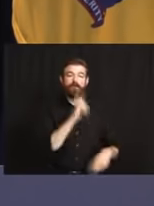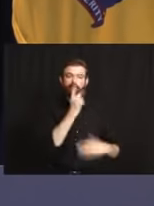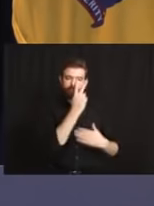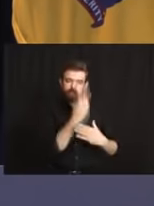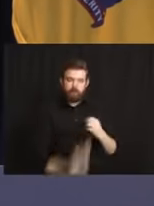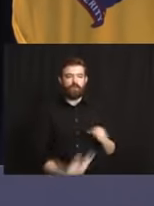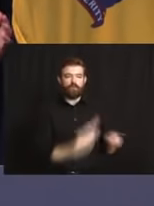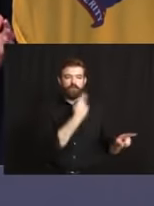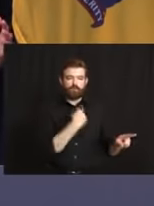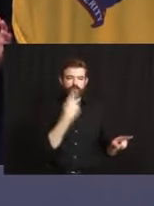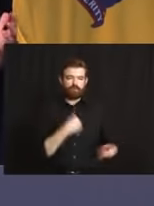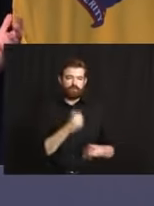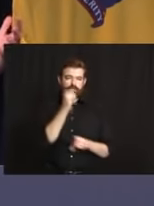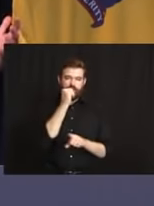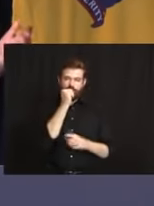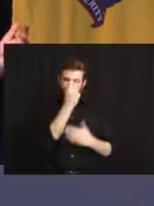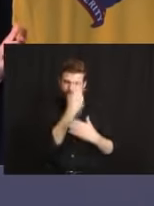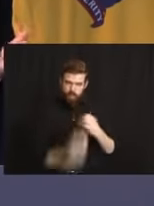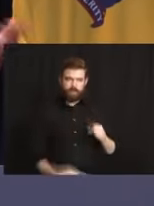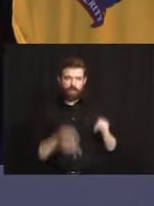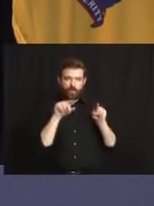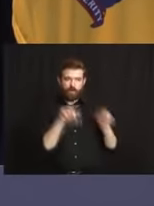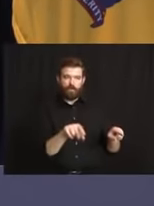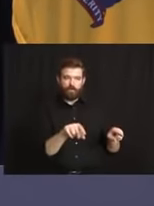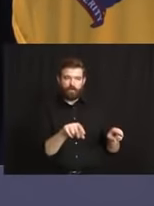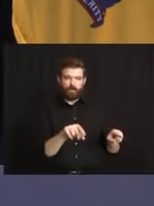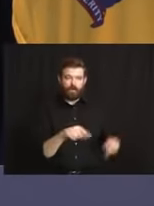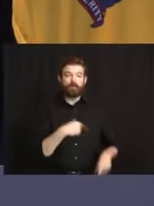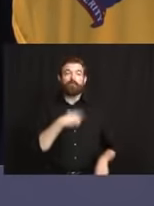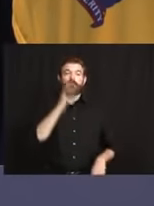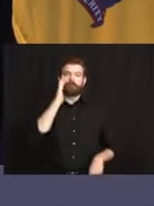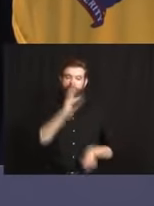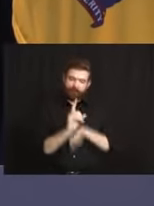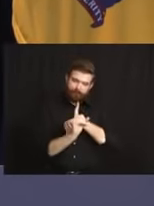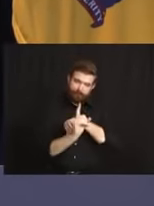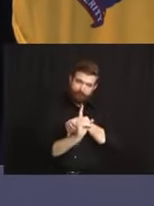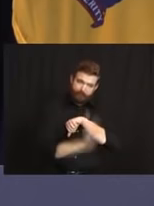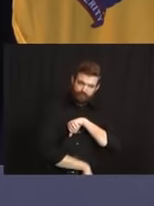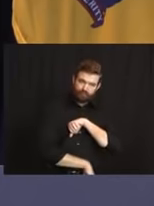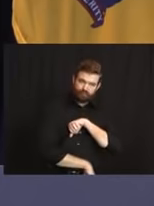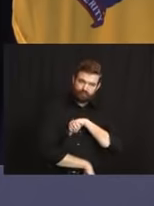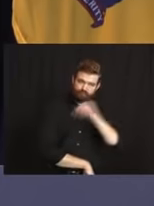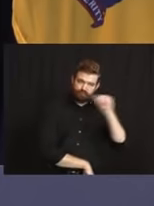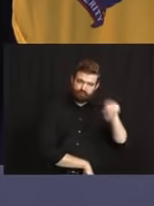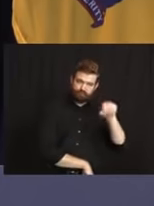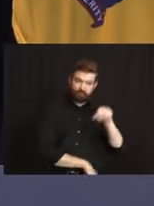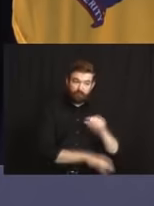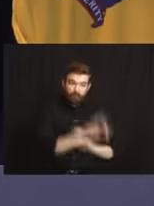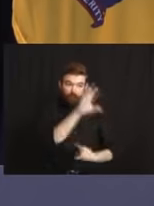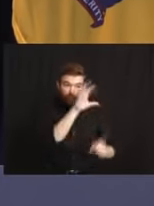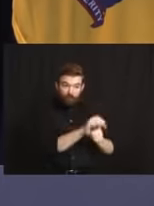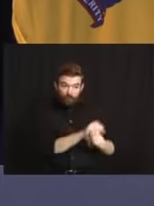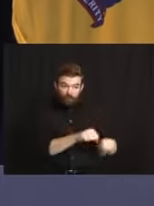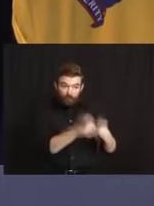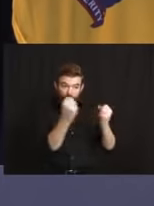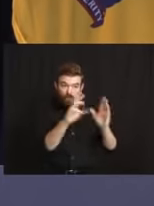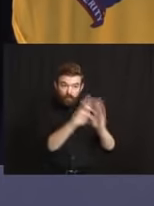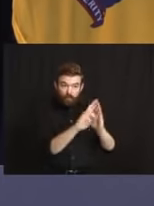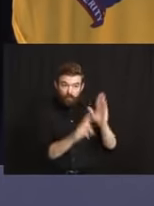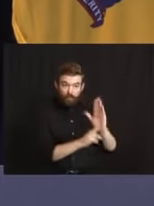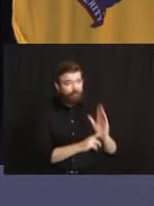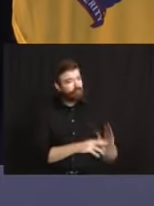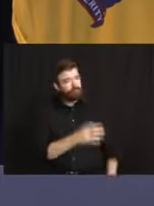and that includes everything, including, by the way, a big one, taking your liquor license away. That's a decision the Alcohol and Beverage Commission would have to